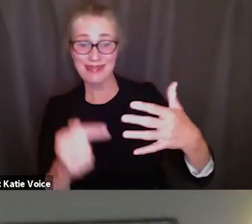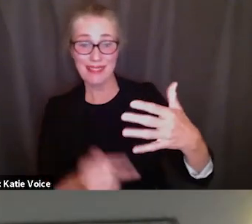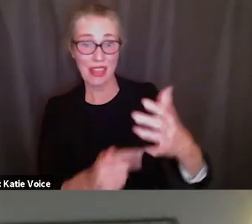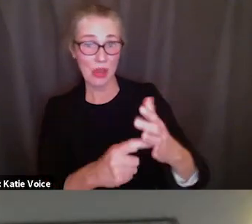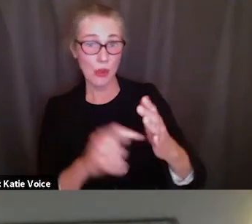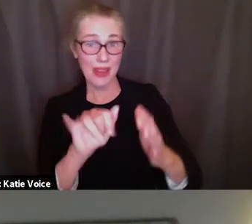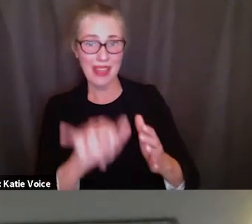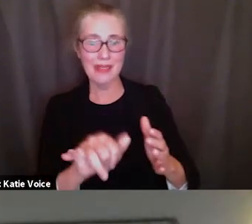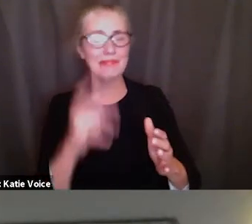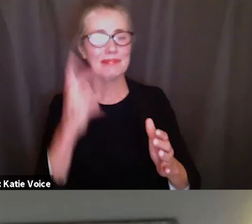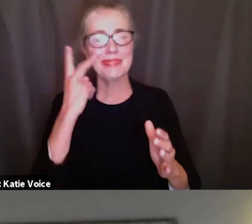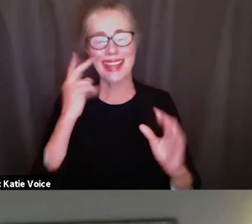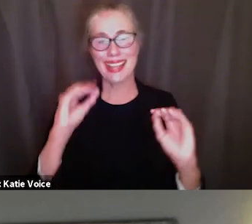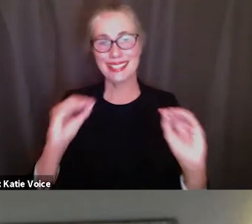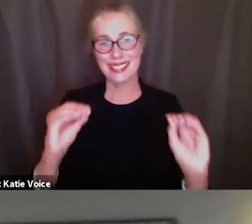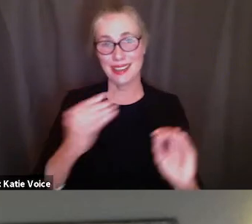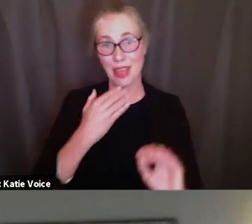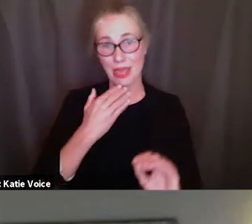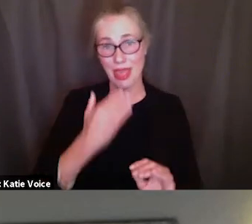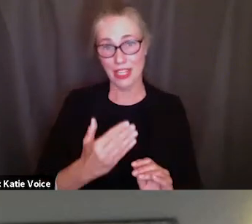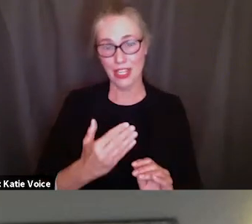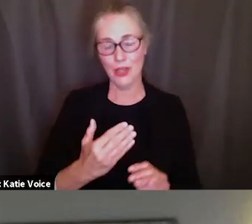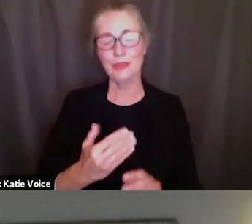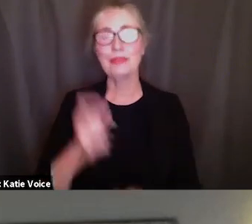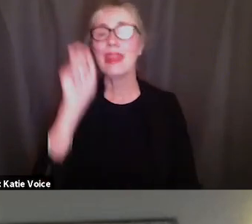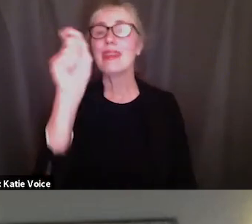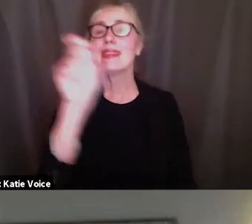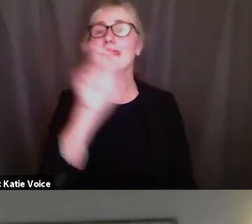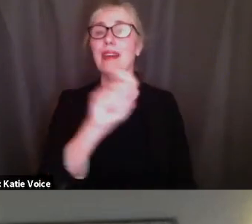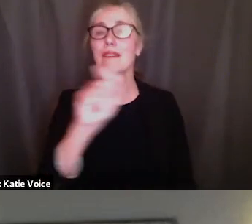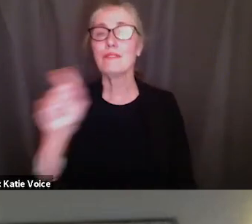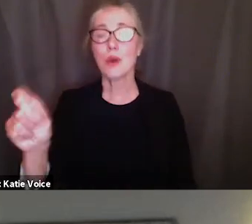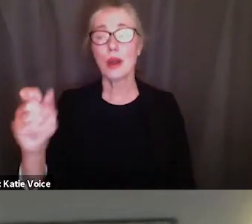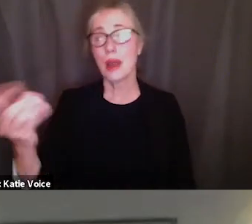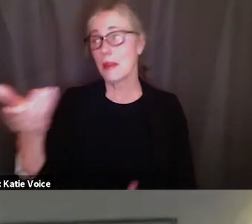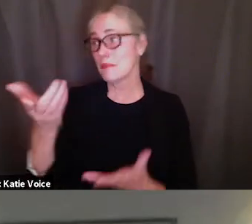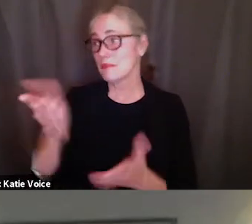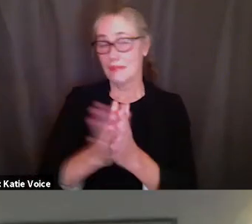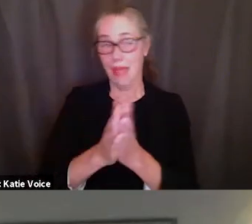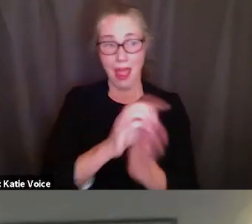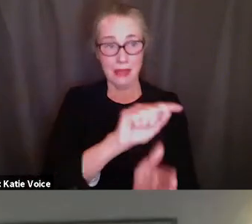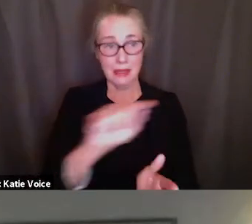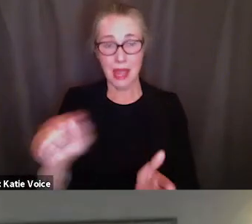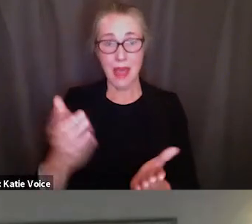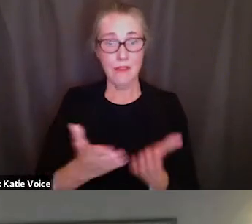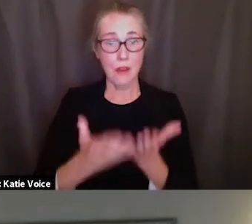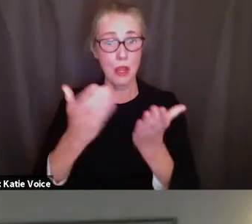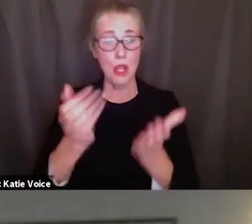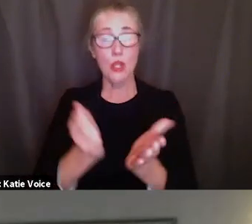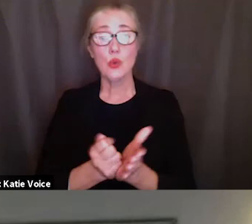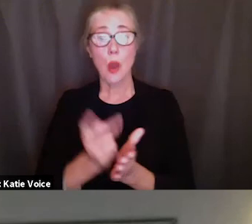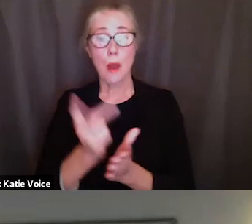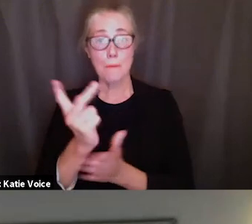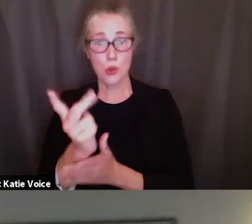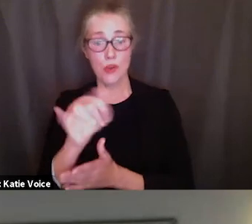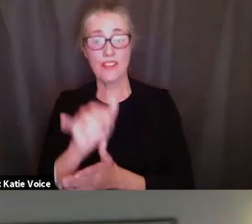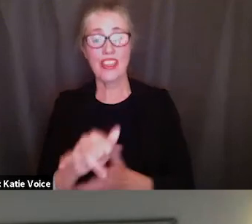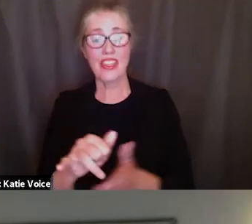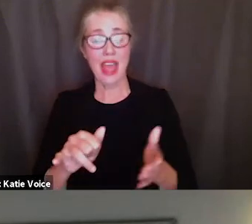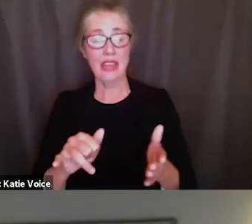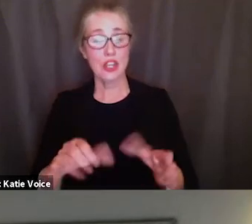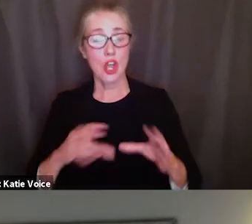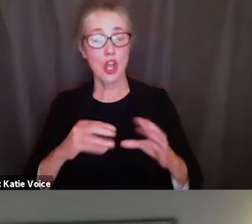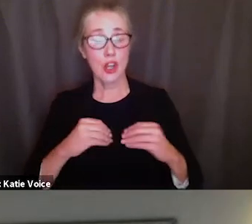I see none. Thank you. Therefore, may I have a motion to approve the consent agenda as presented on